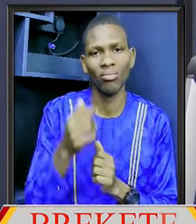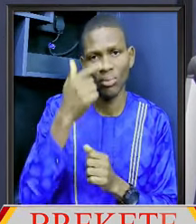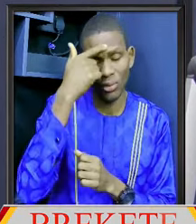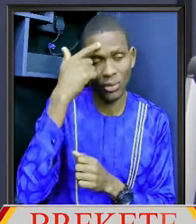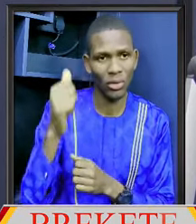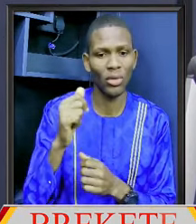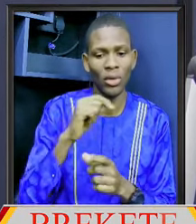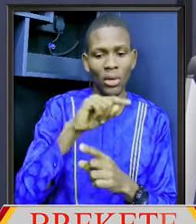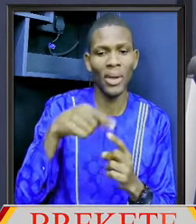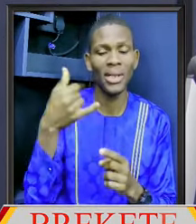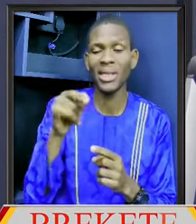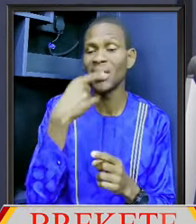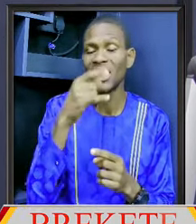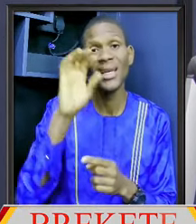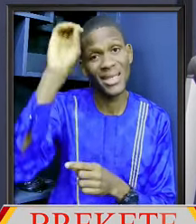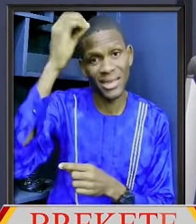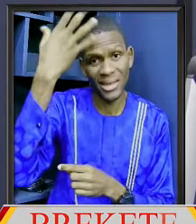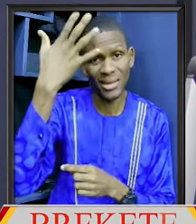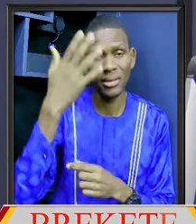Because when they say grace,